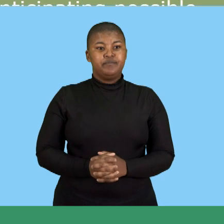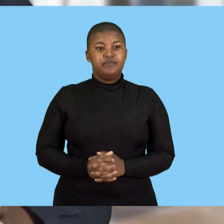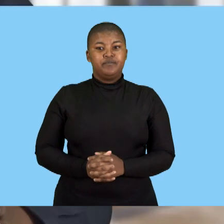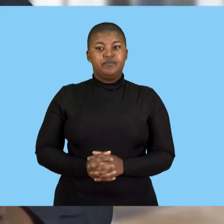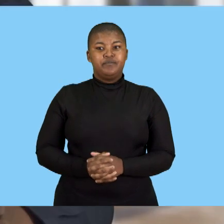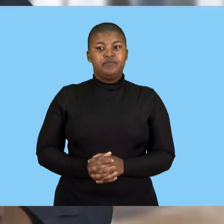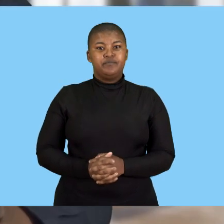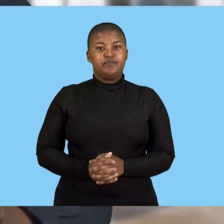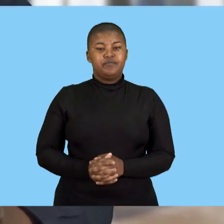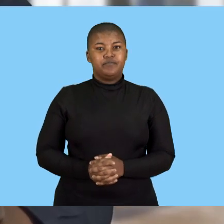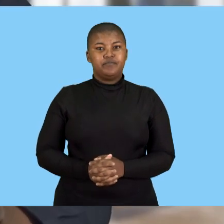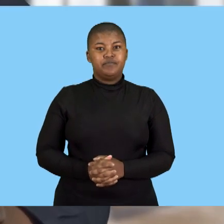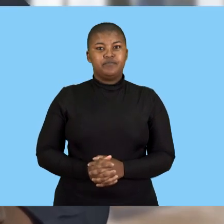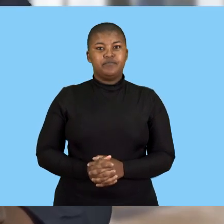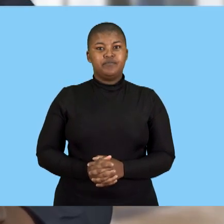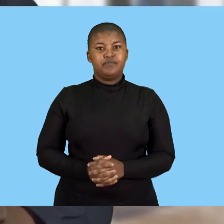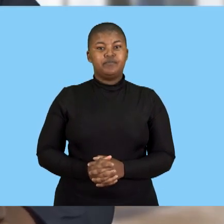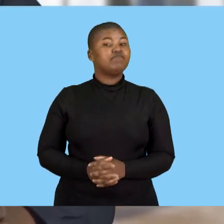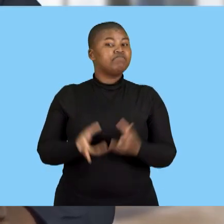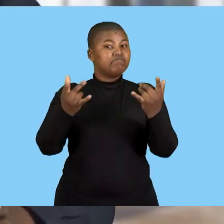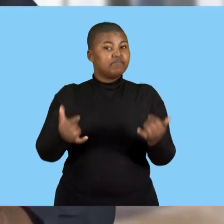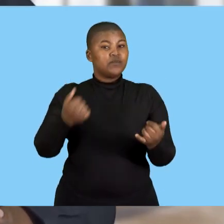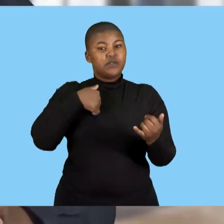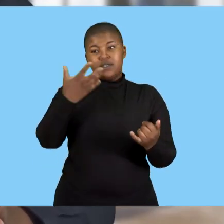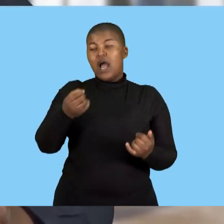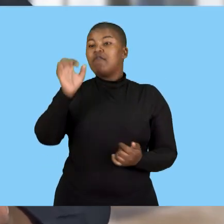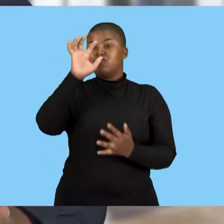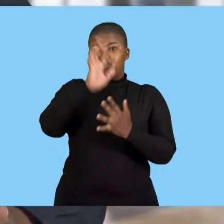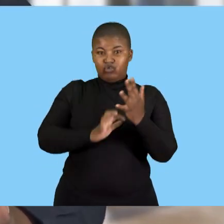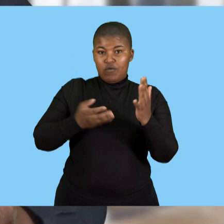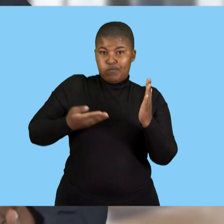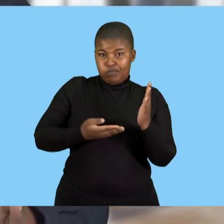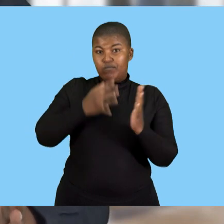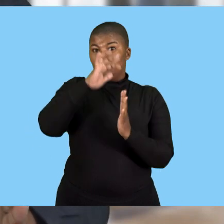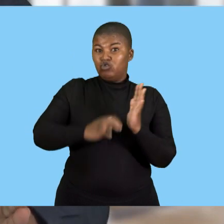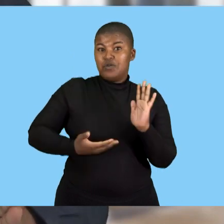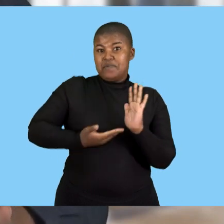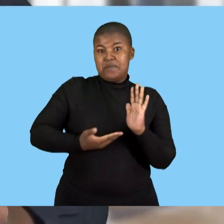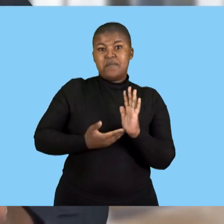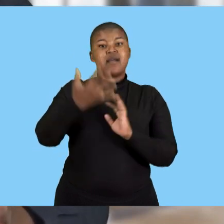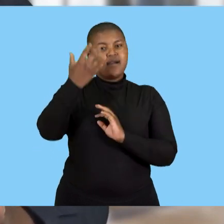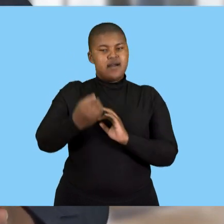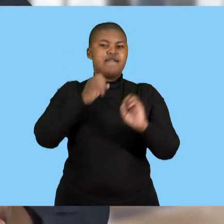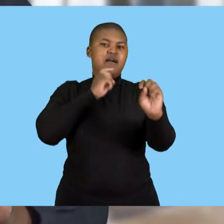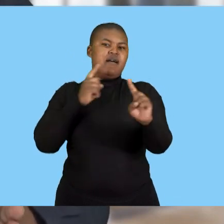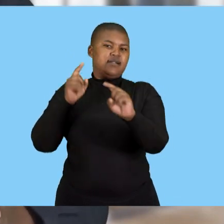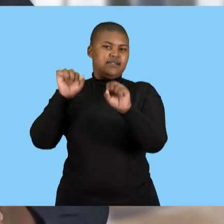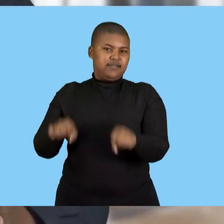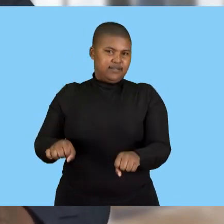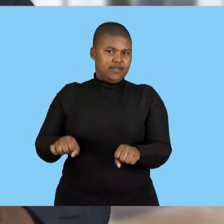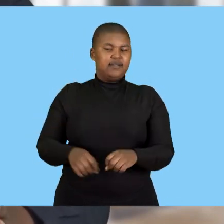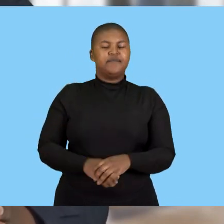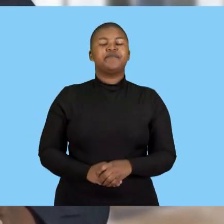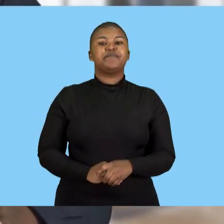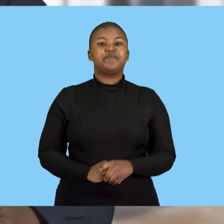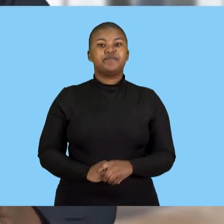are and in the correct way. So we have a scenario, and the scenario has answers for